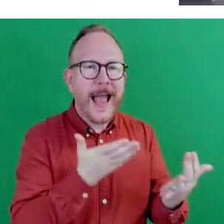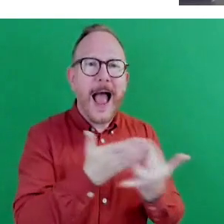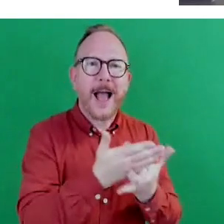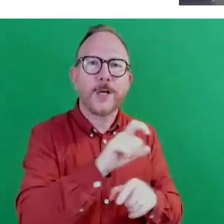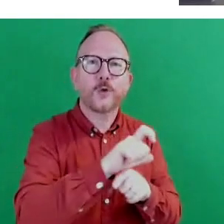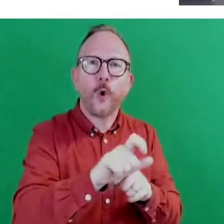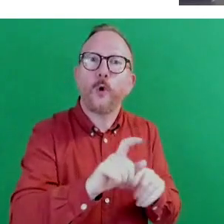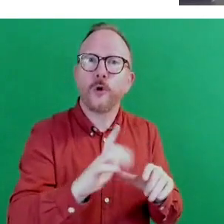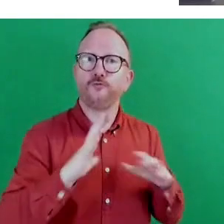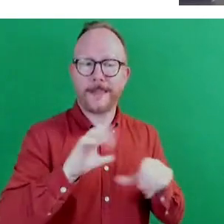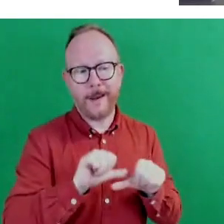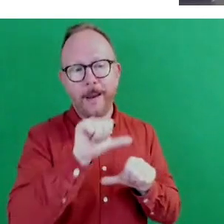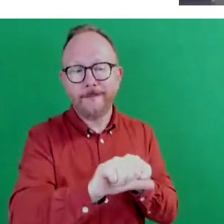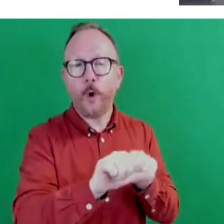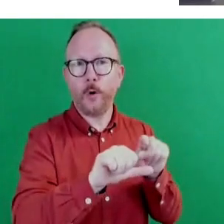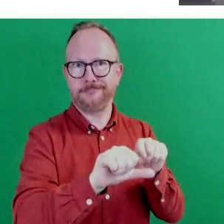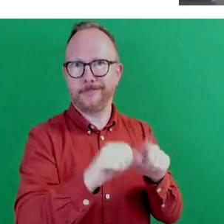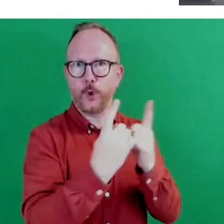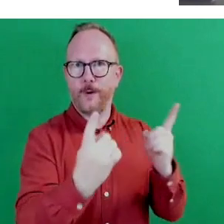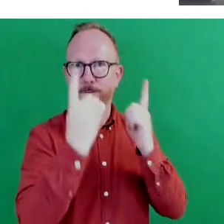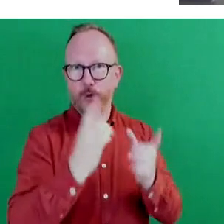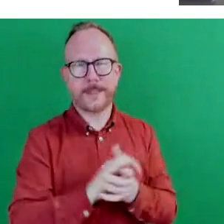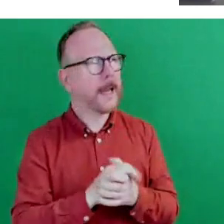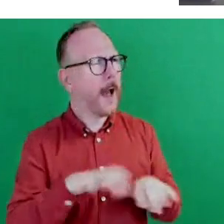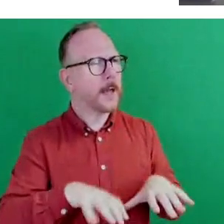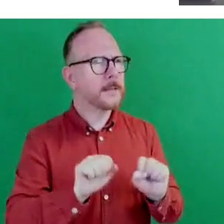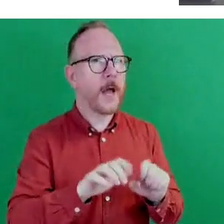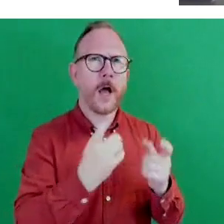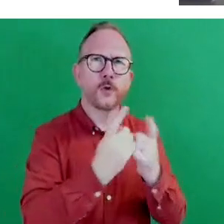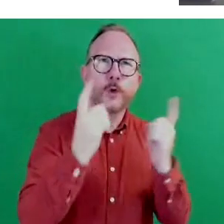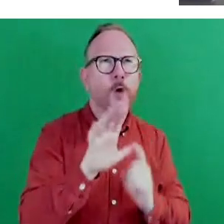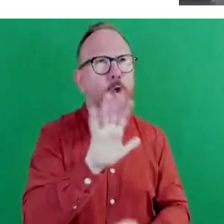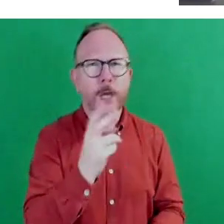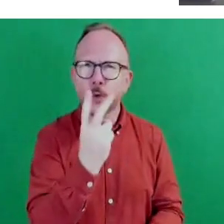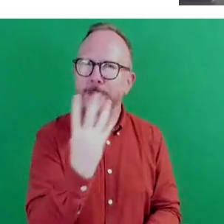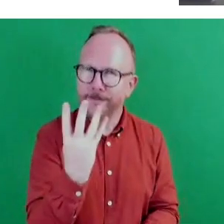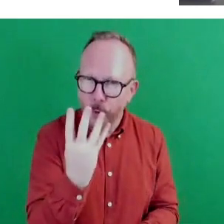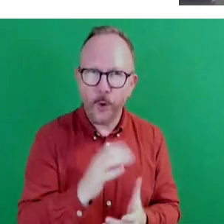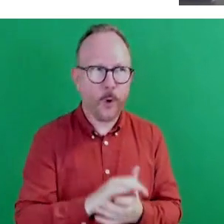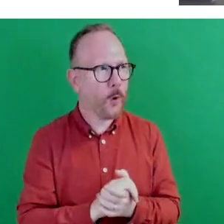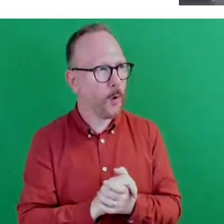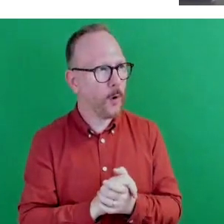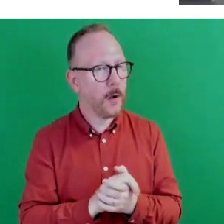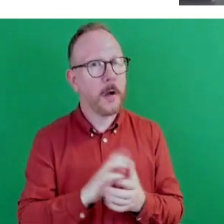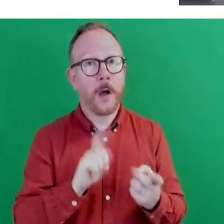university. So started university when I was about 24, did my undergraduate at